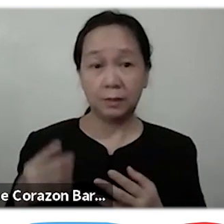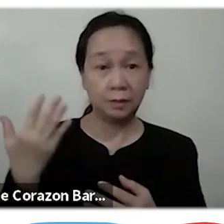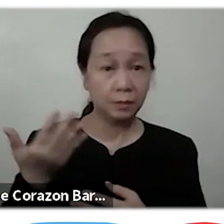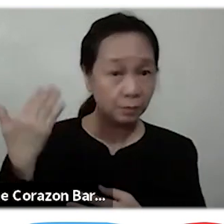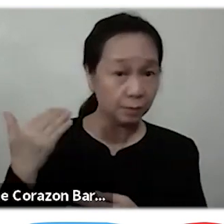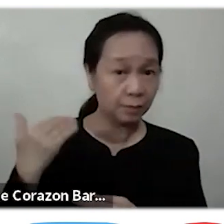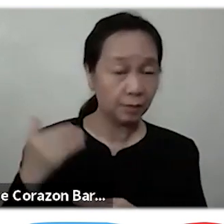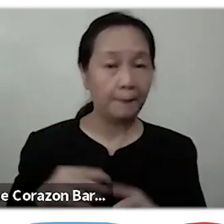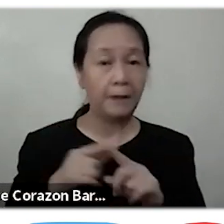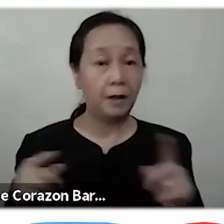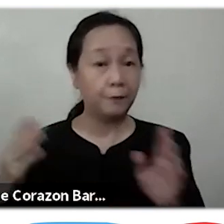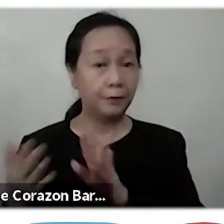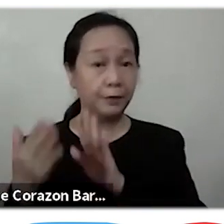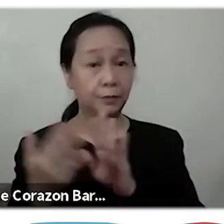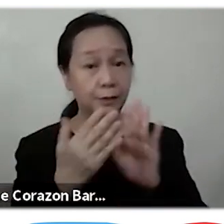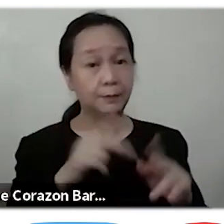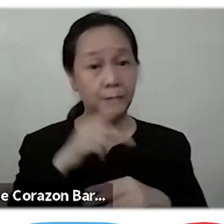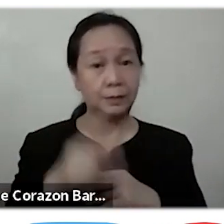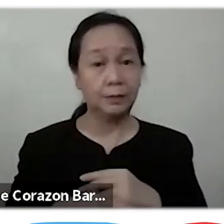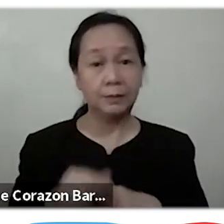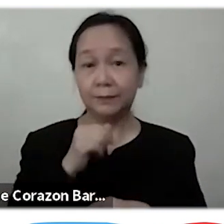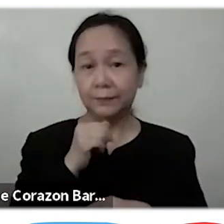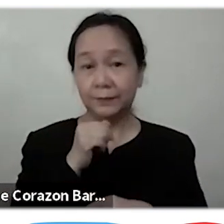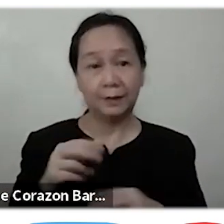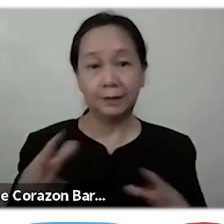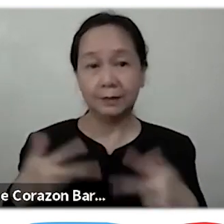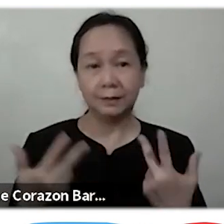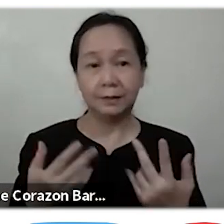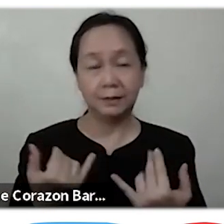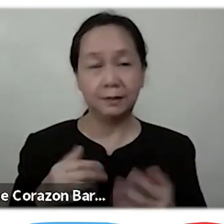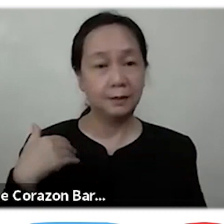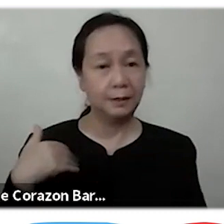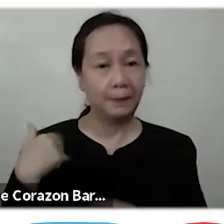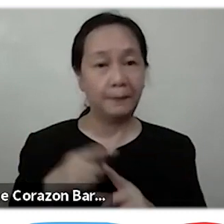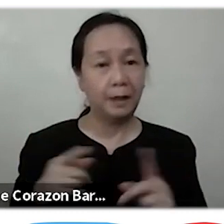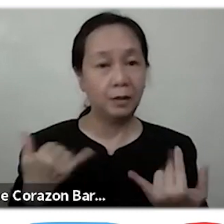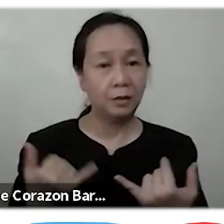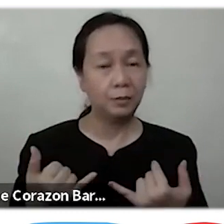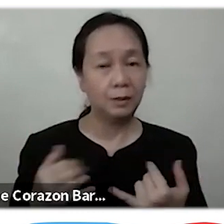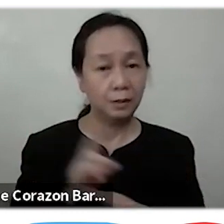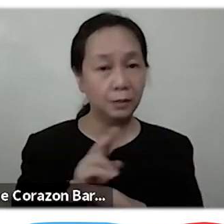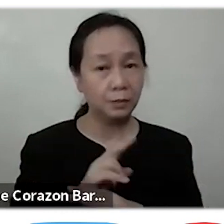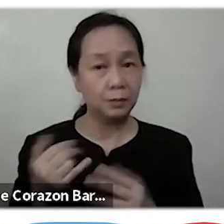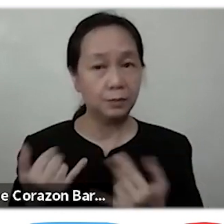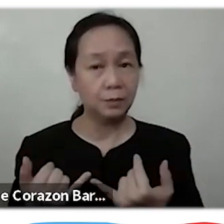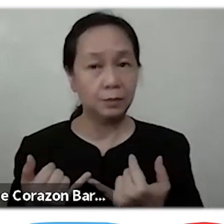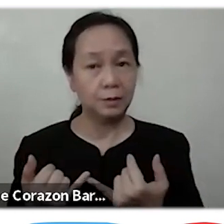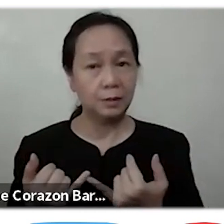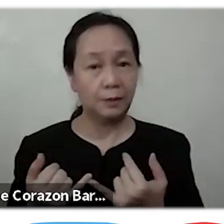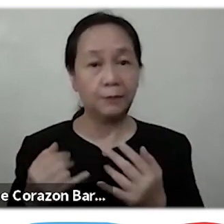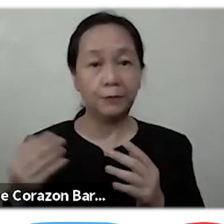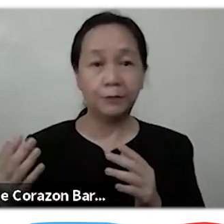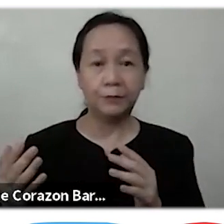and it was face-to-face program. We are talking about digital things now, but it was the time when we used to experience by seeing with our